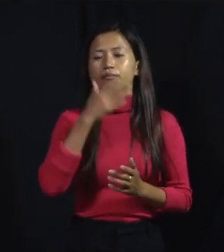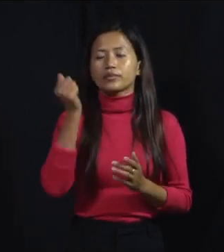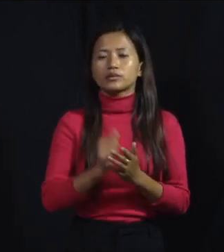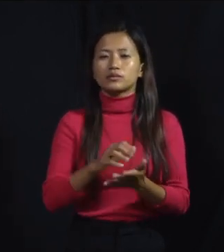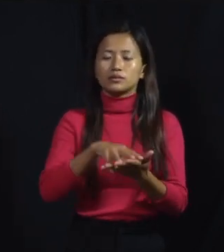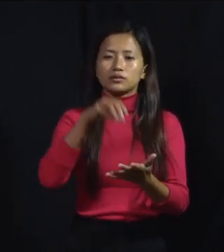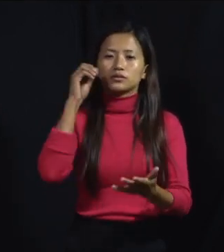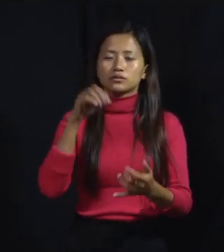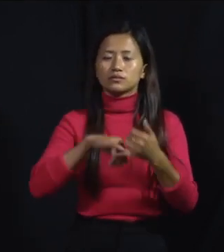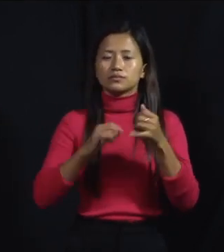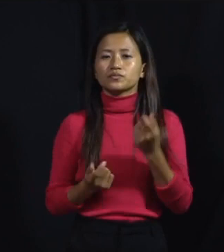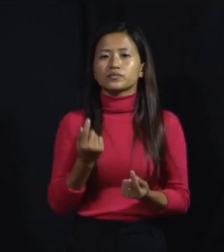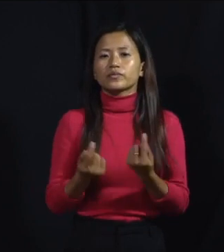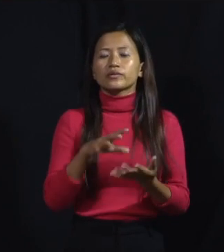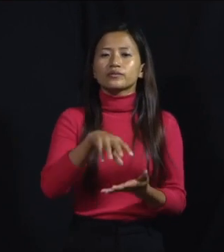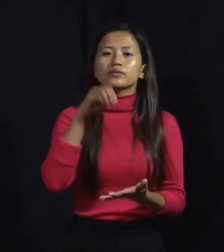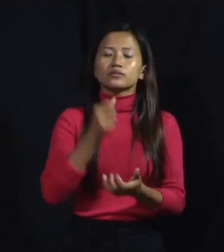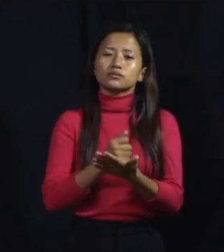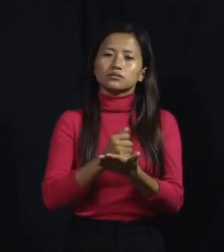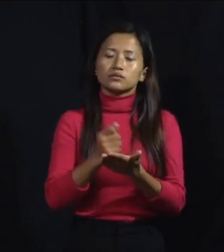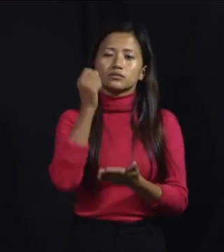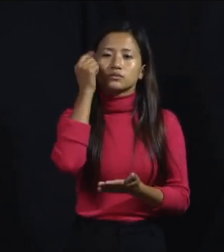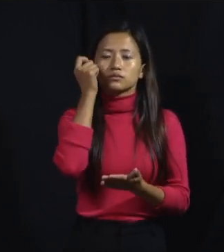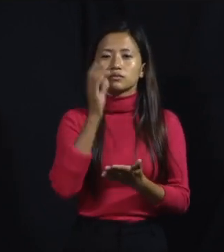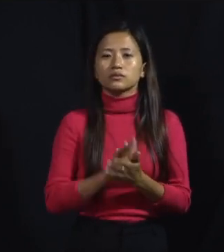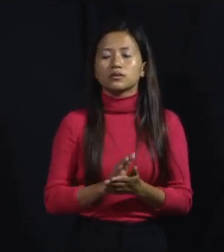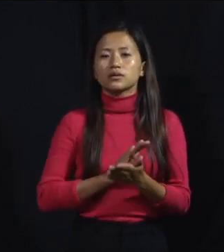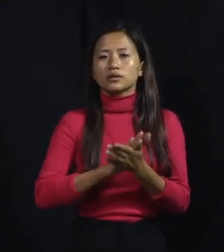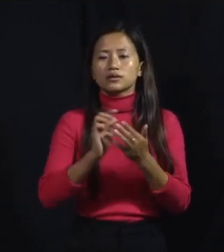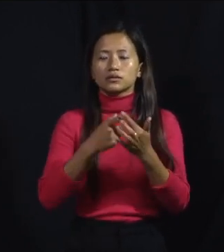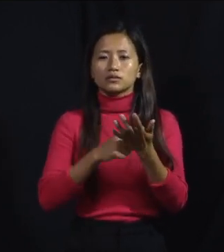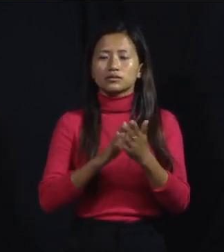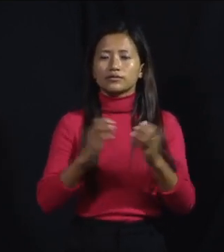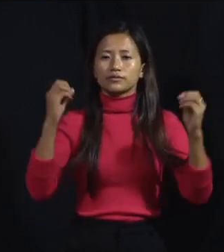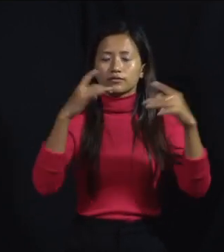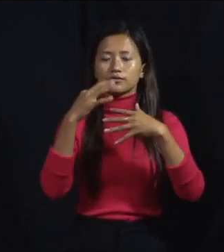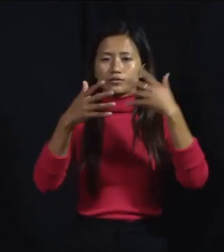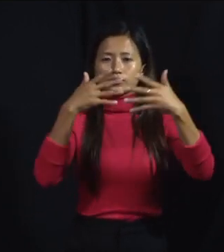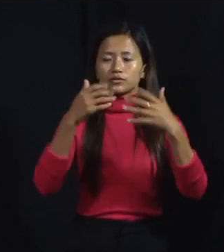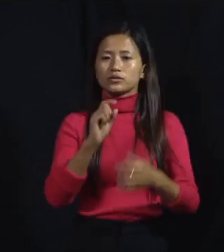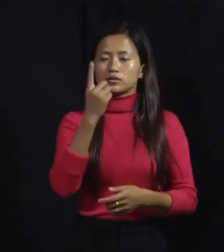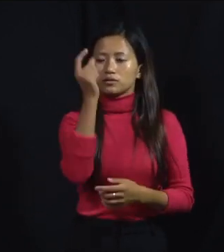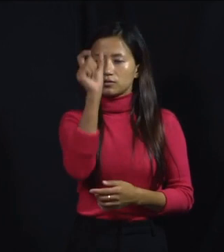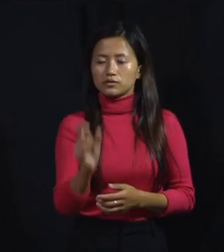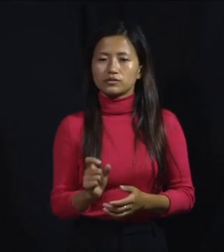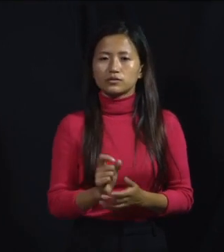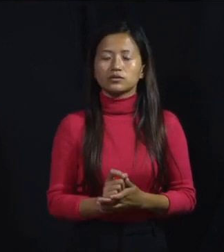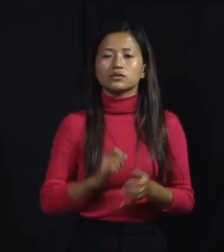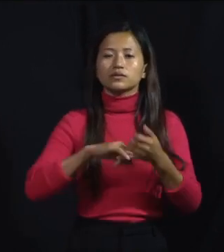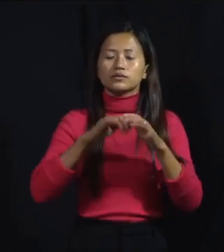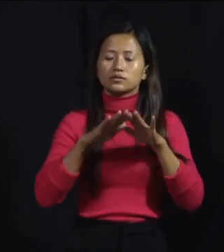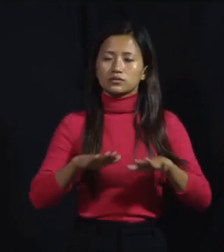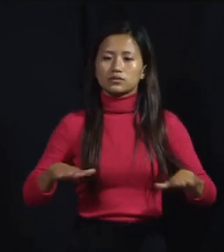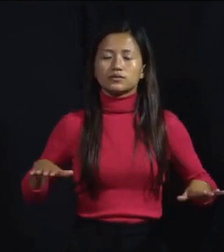are also taken out when we try to understand the hereditary and environment of the individual or the student,